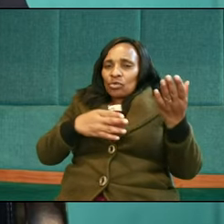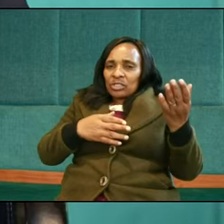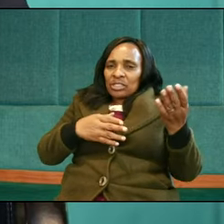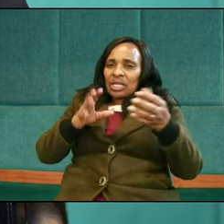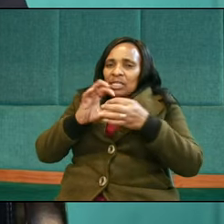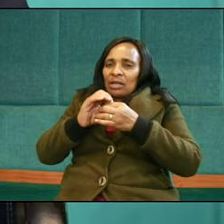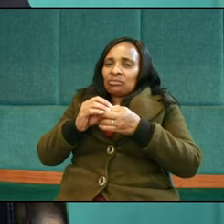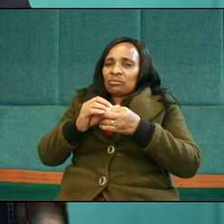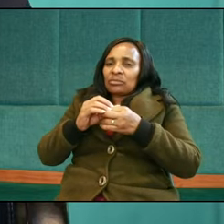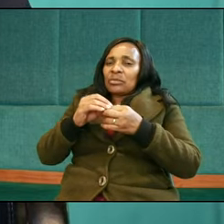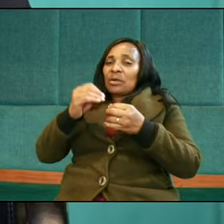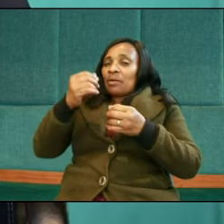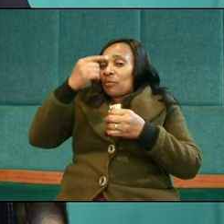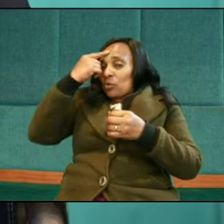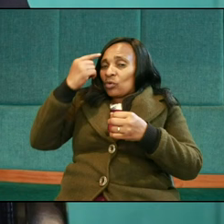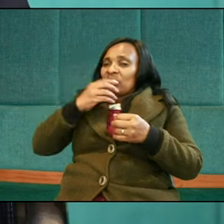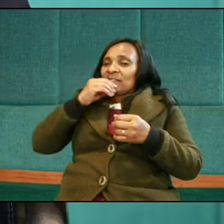son